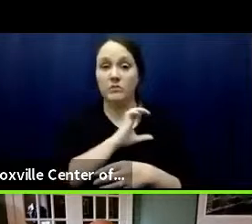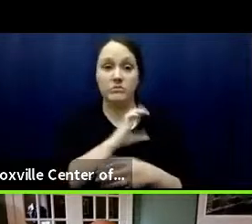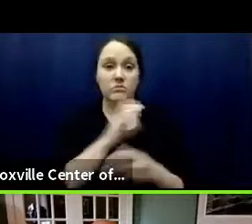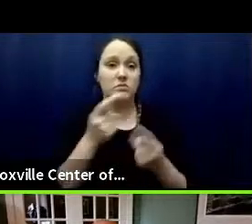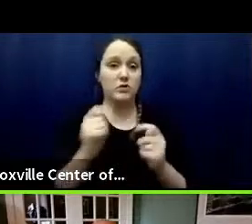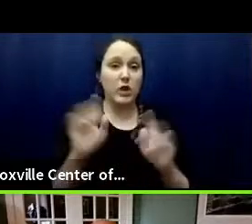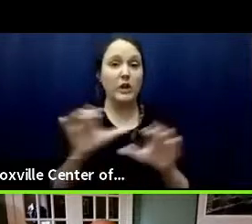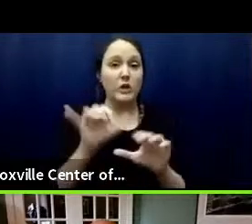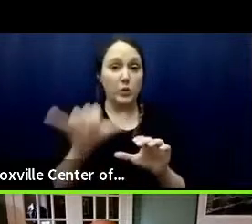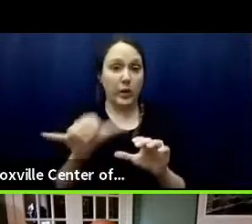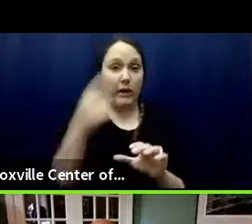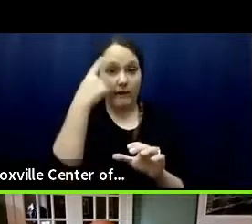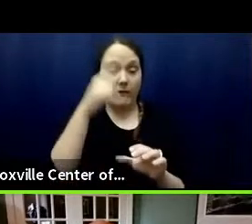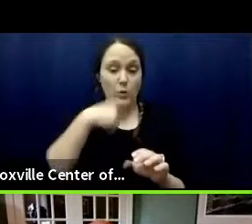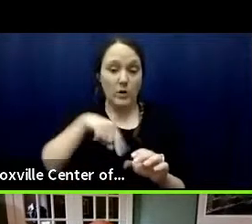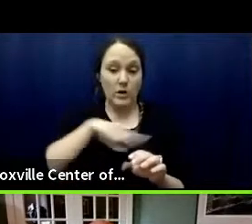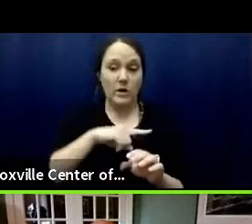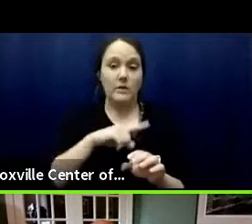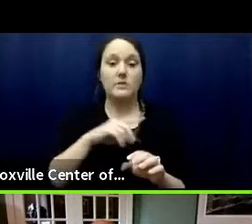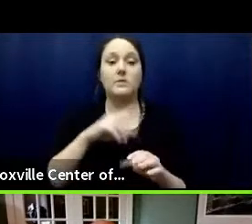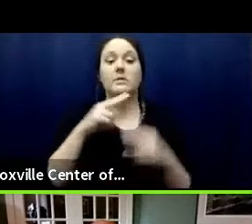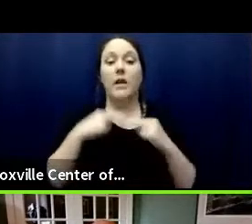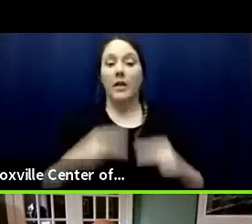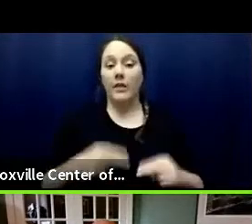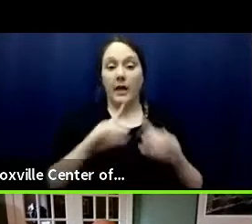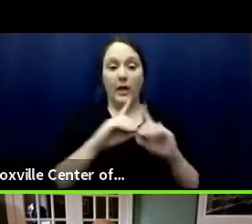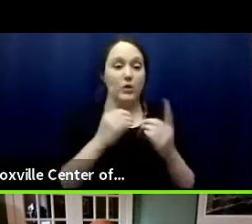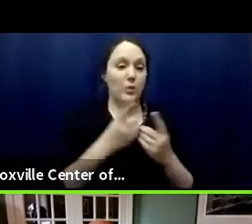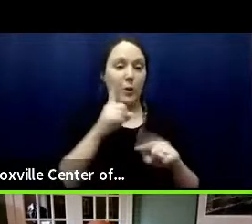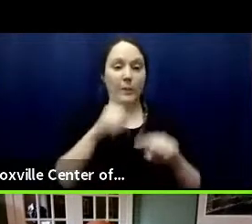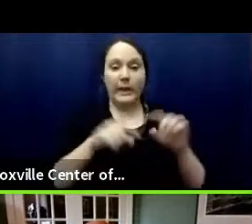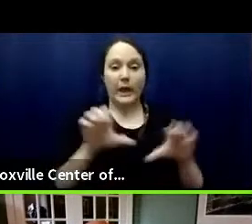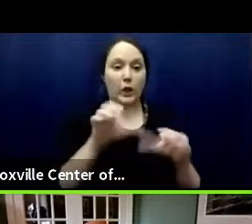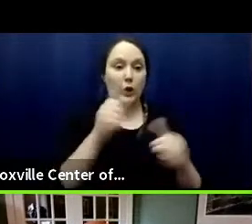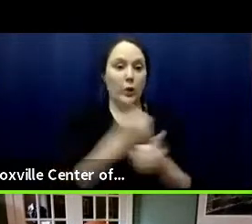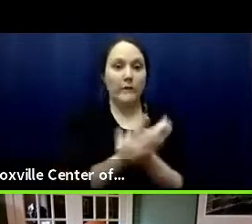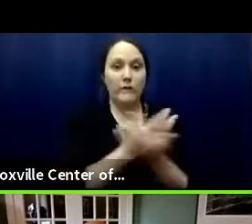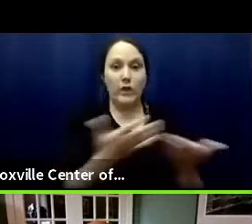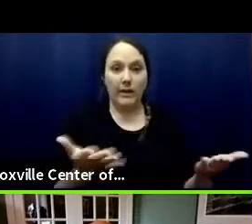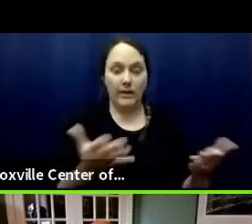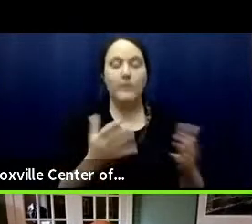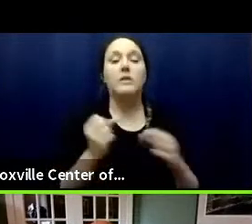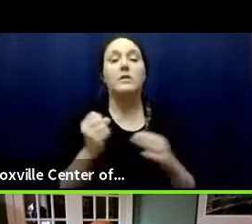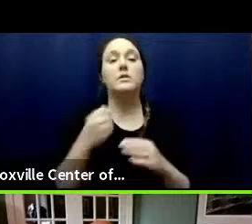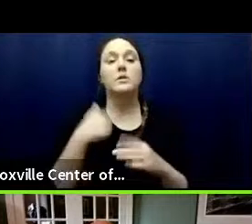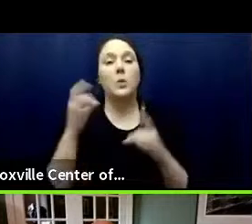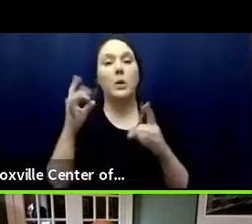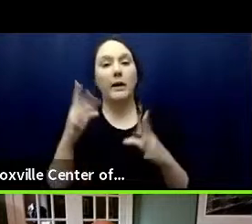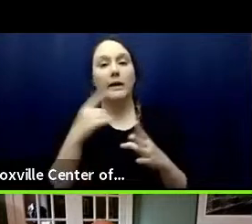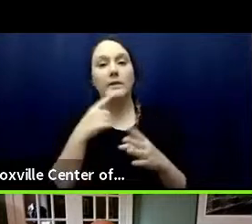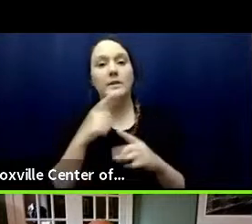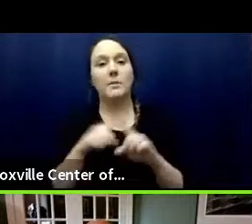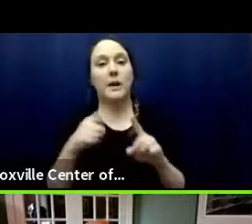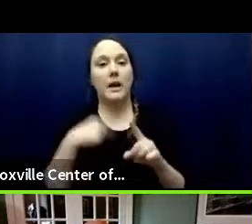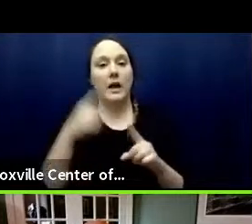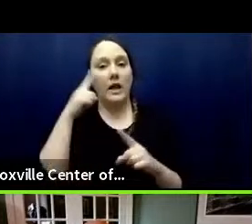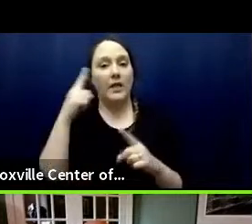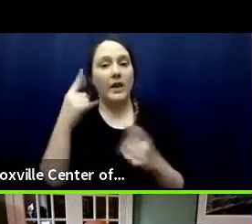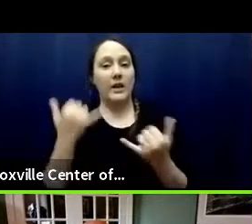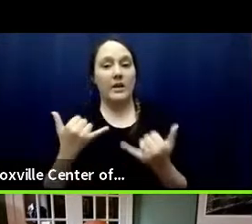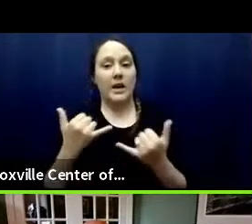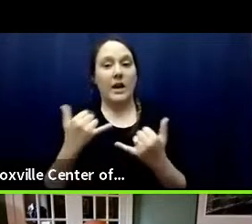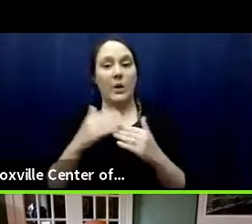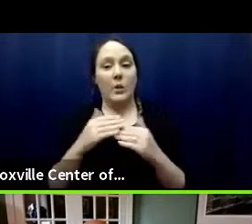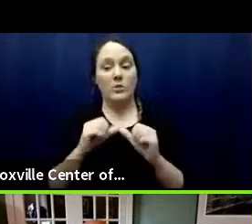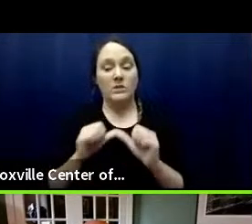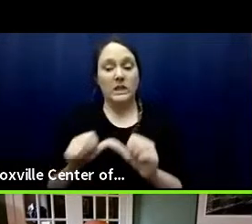that for us. Our health department cannot do everything. So I hate to say this, but I think we're at a point where